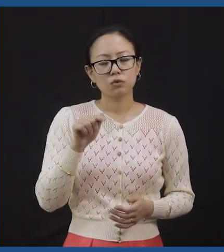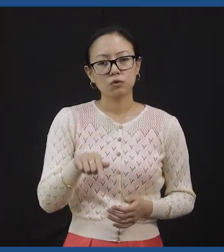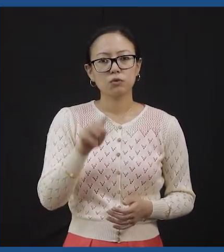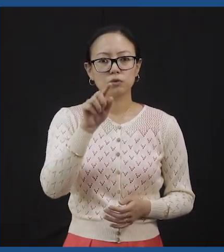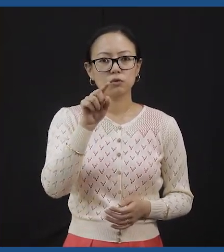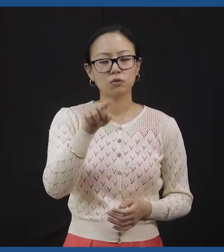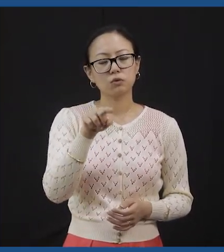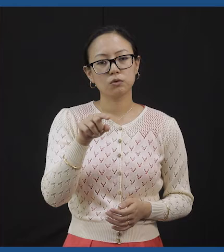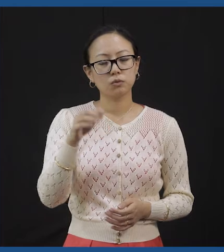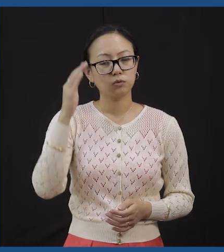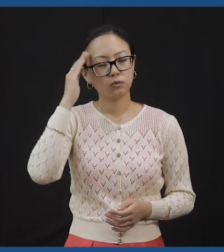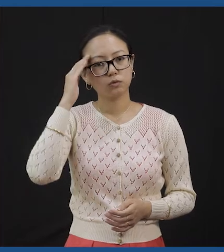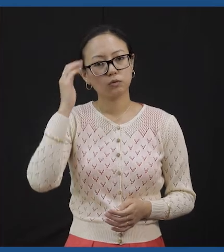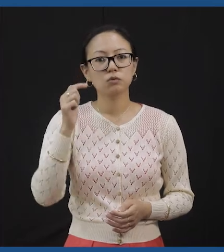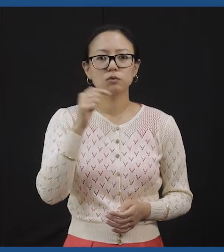Now we will do some